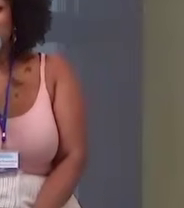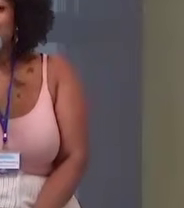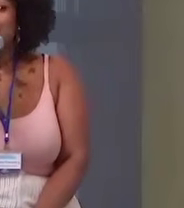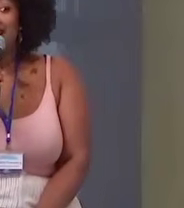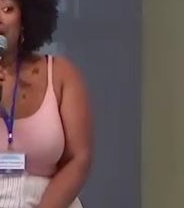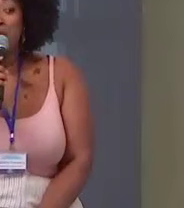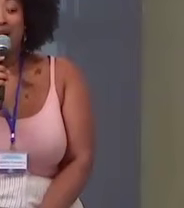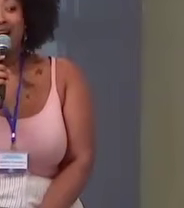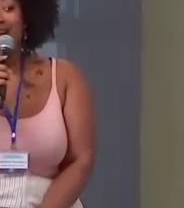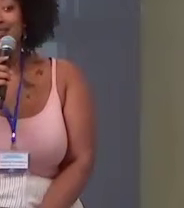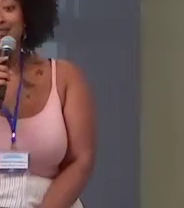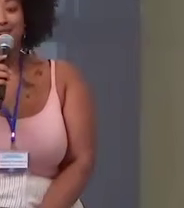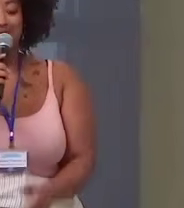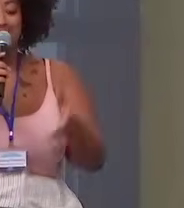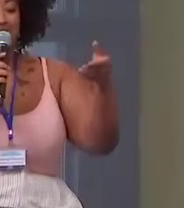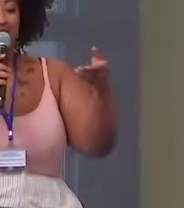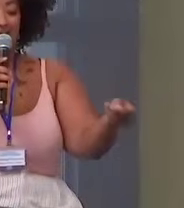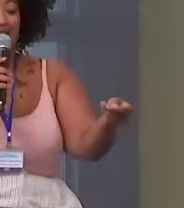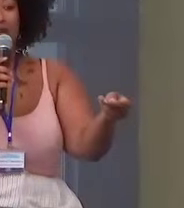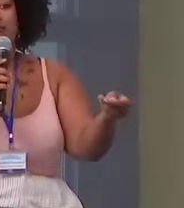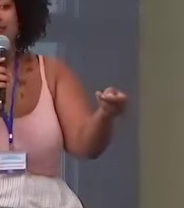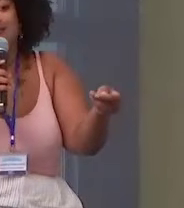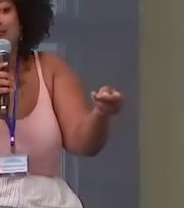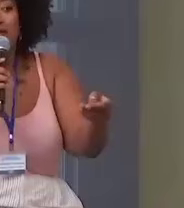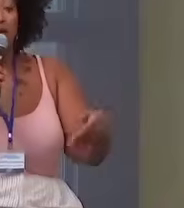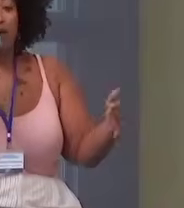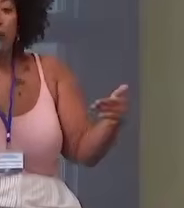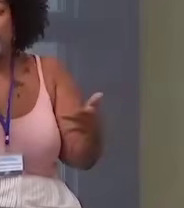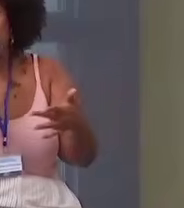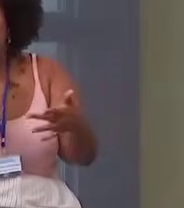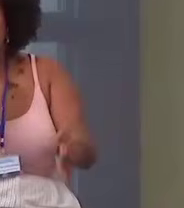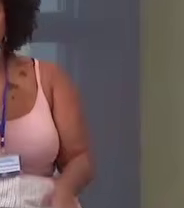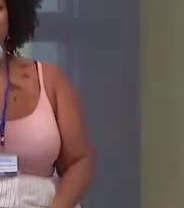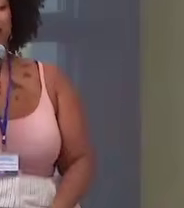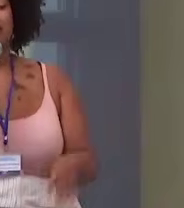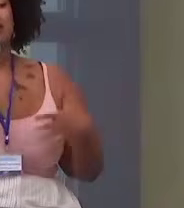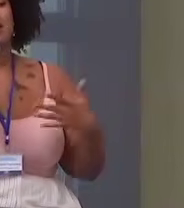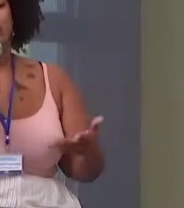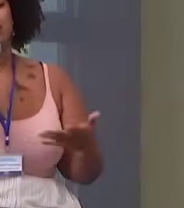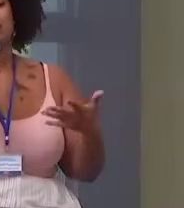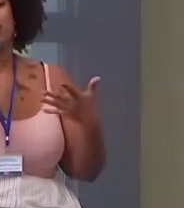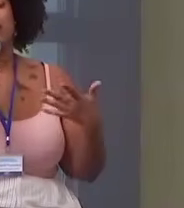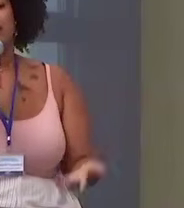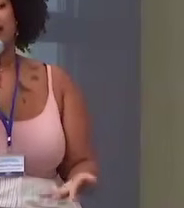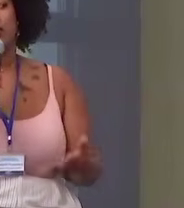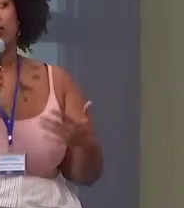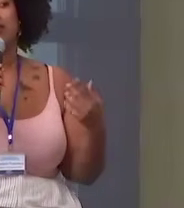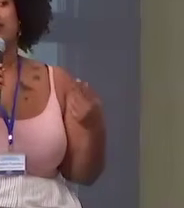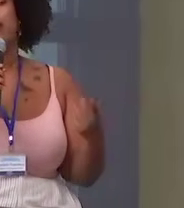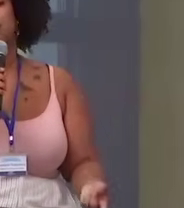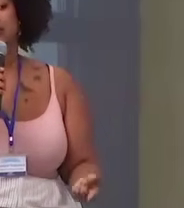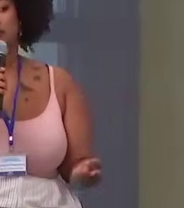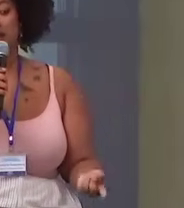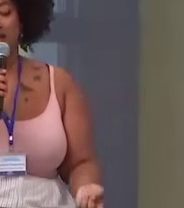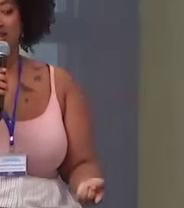So most of the time I hang up or walk away, or if it's someone who I feel like one